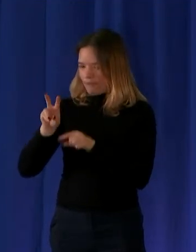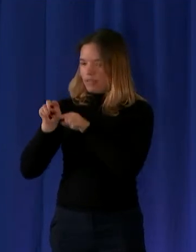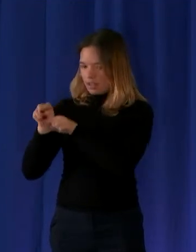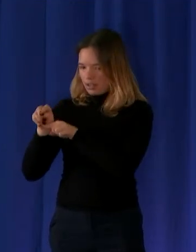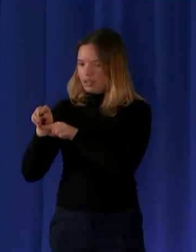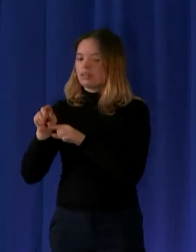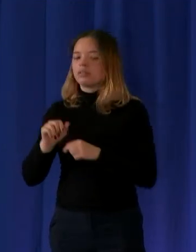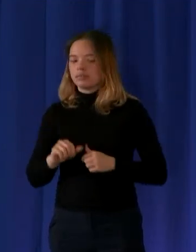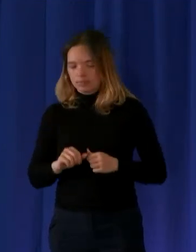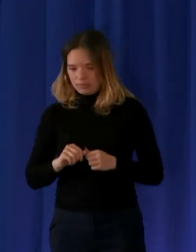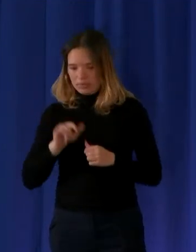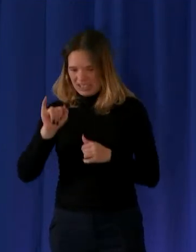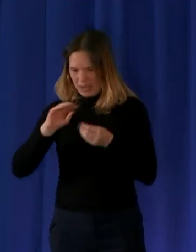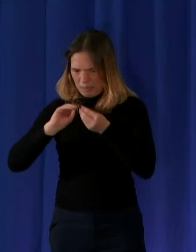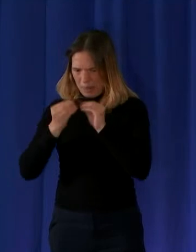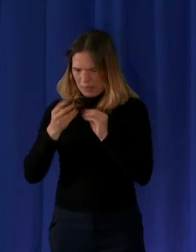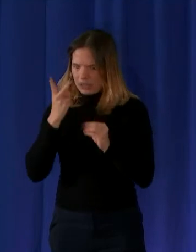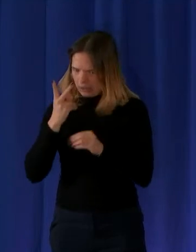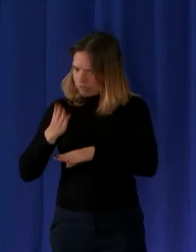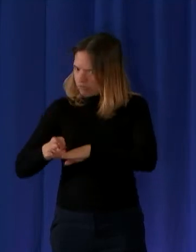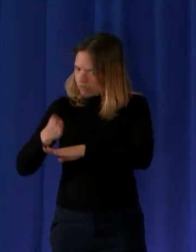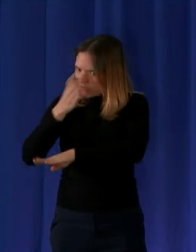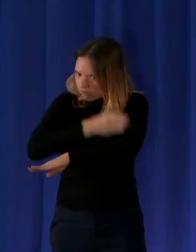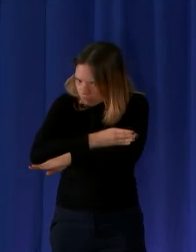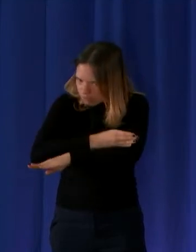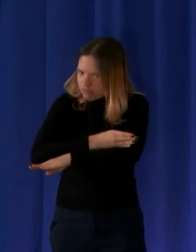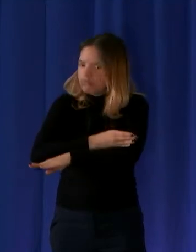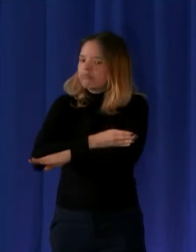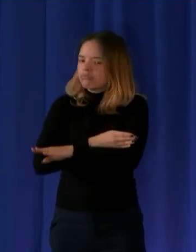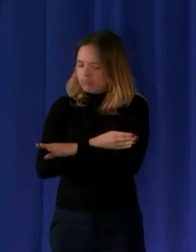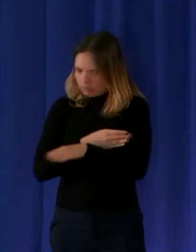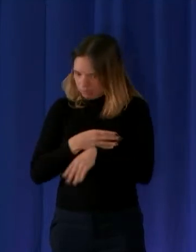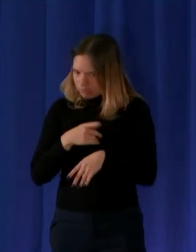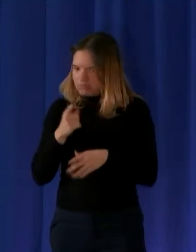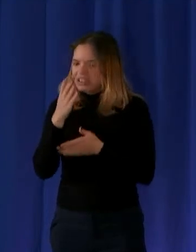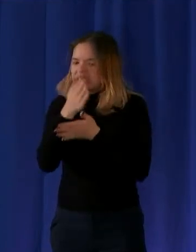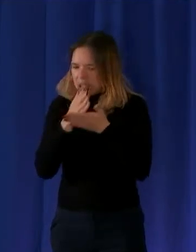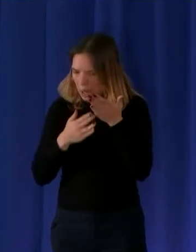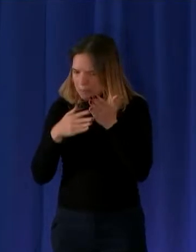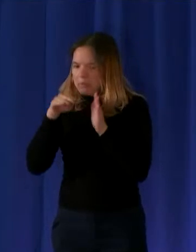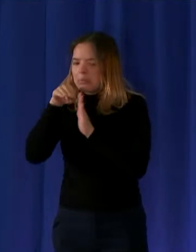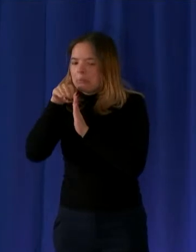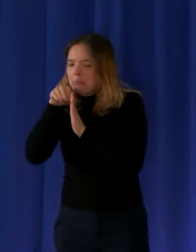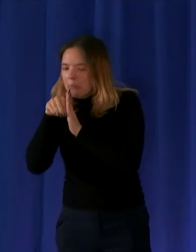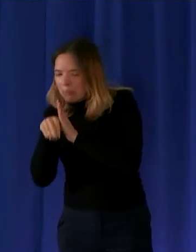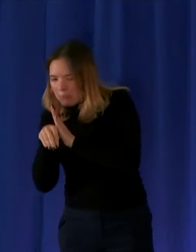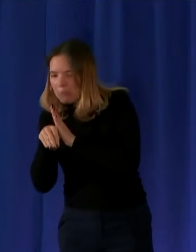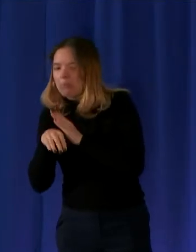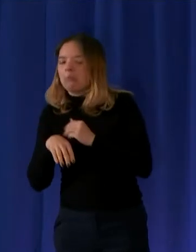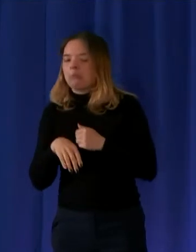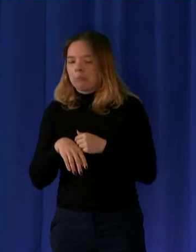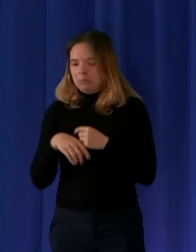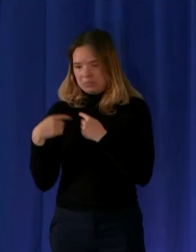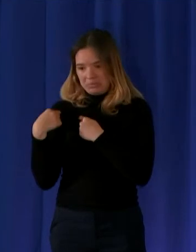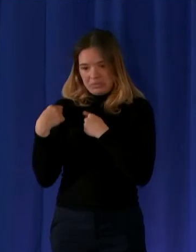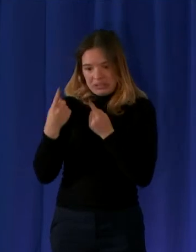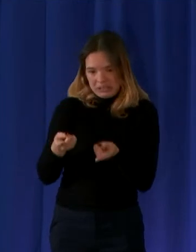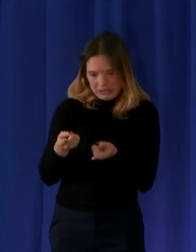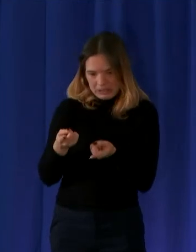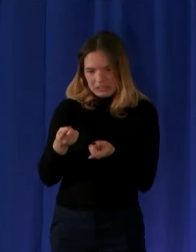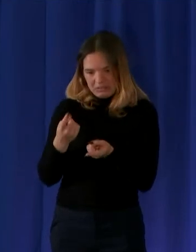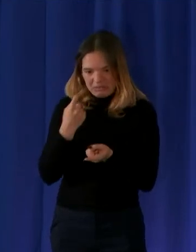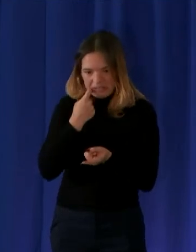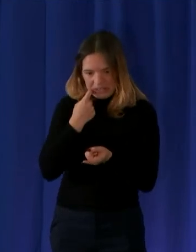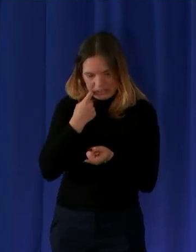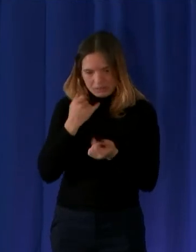are improving. The one metric where we see some declining over the past 7 days is